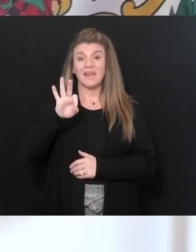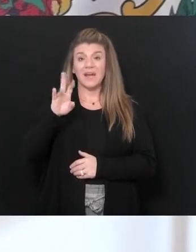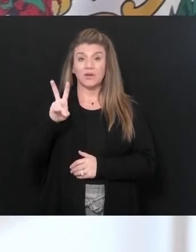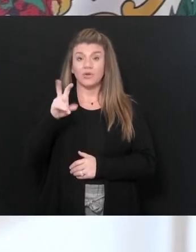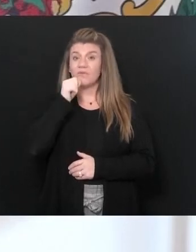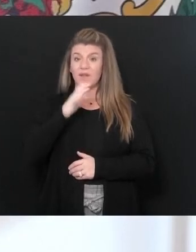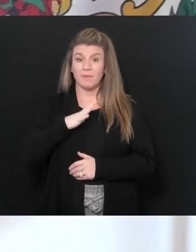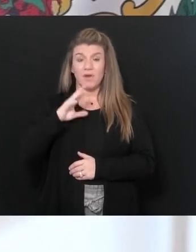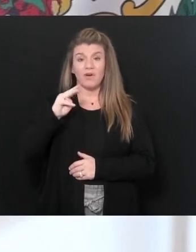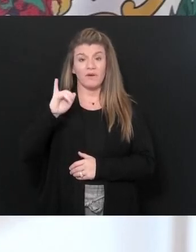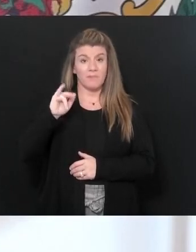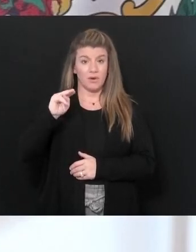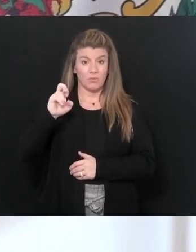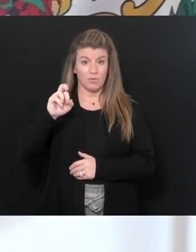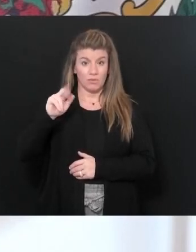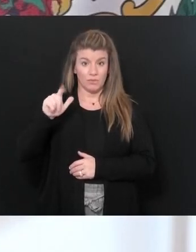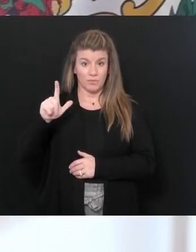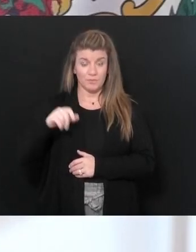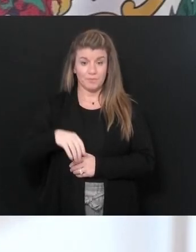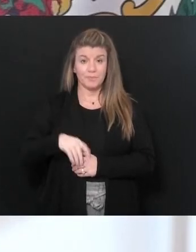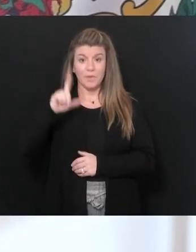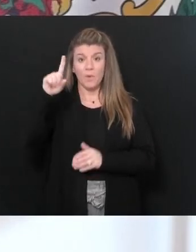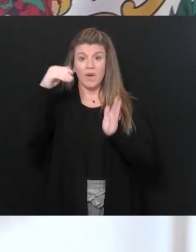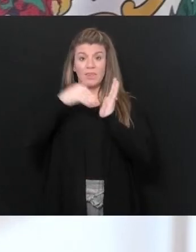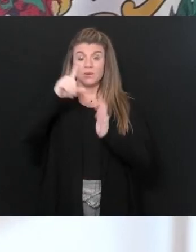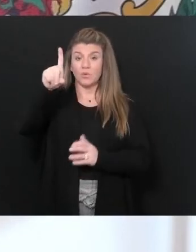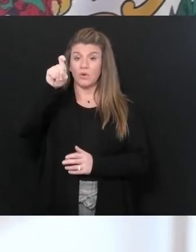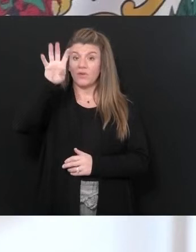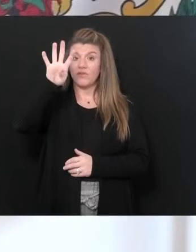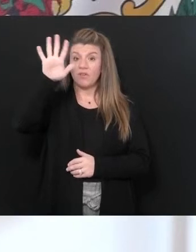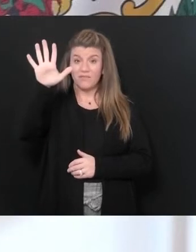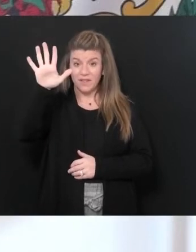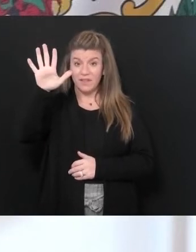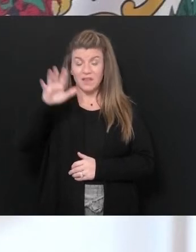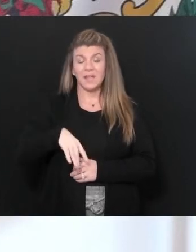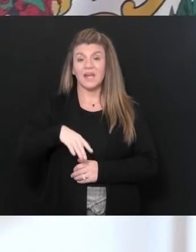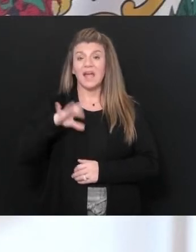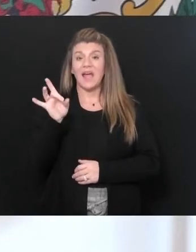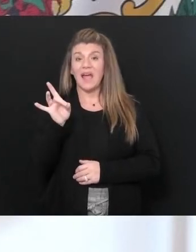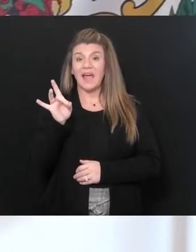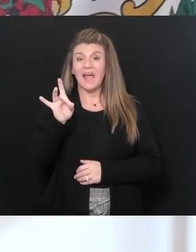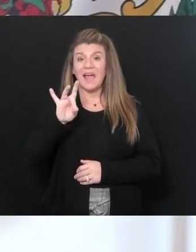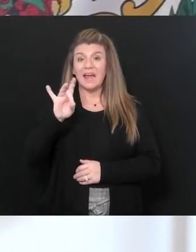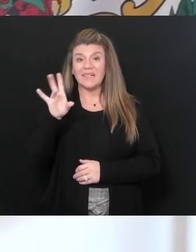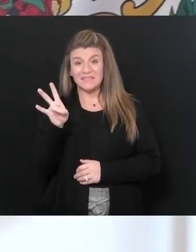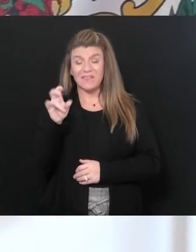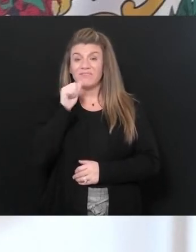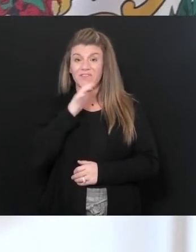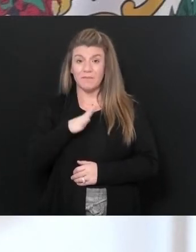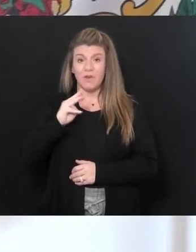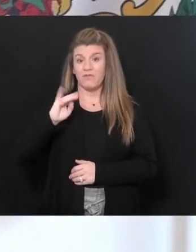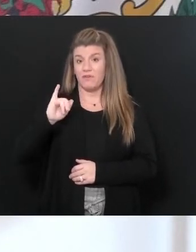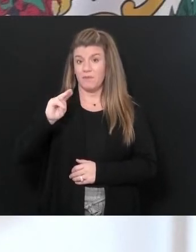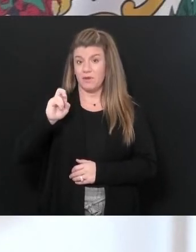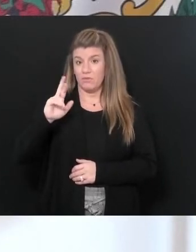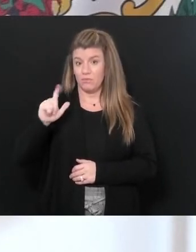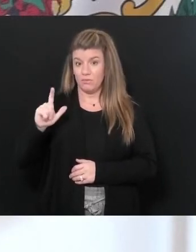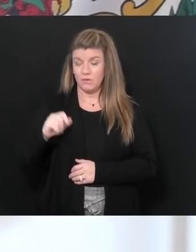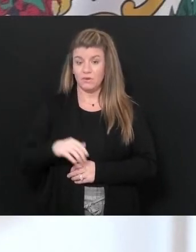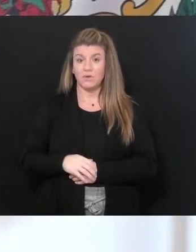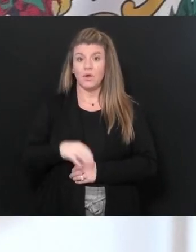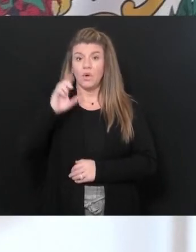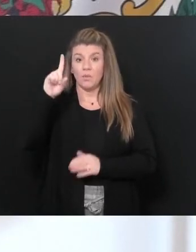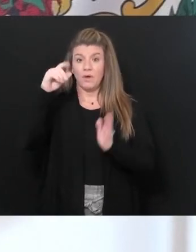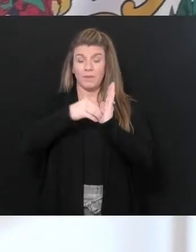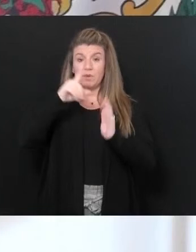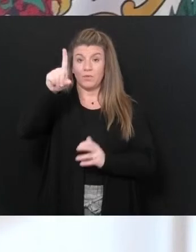92-year-old female from Mineral County. Our 1145th death, an 87-year-old female from Mineral County.